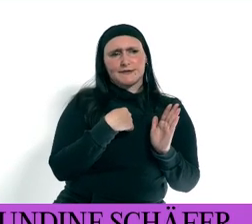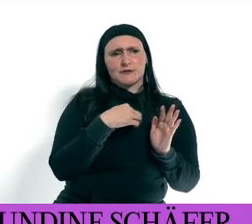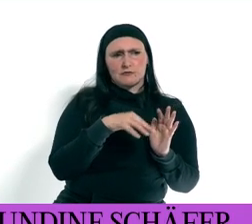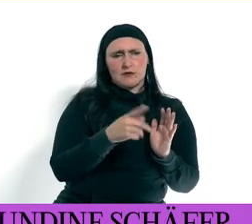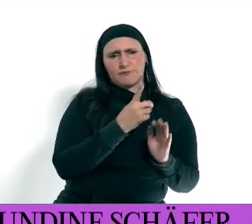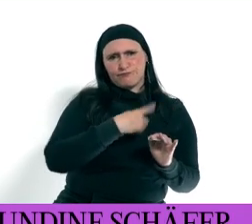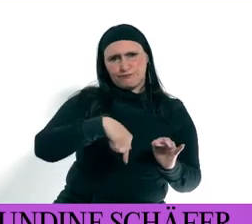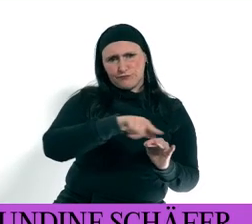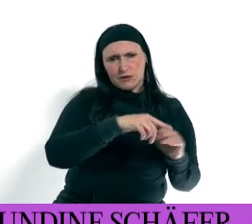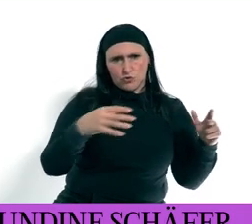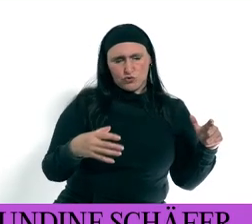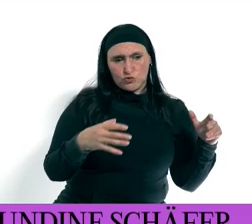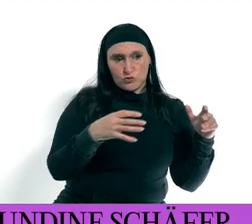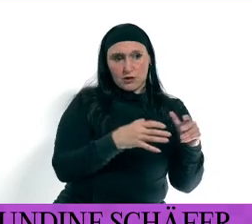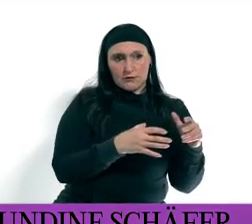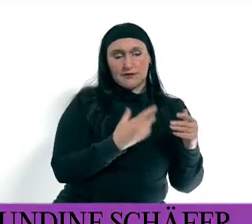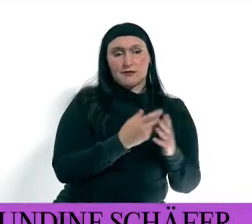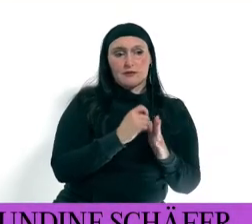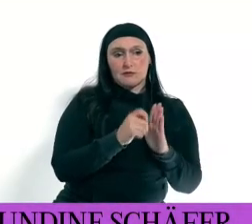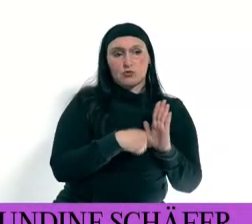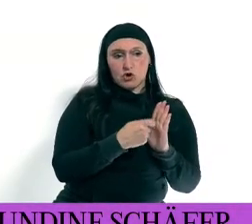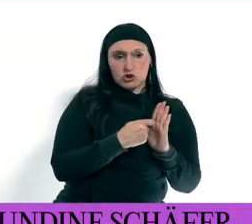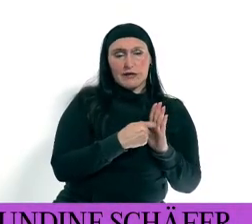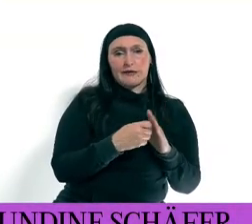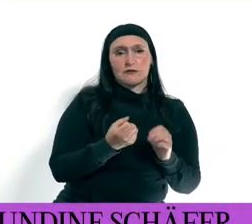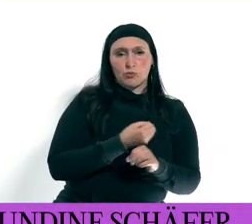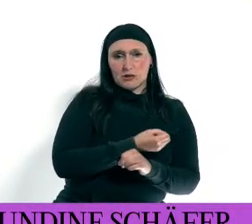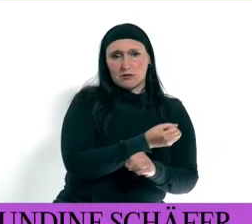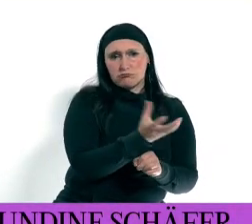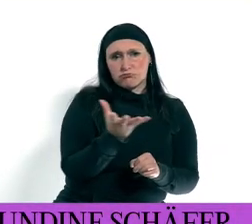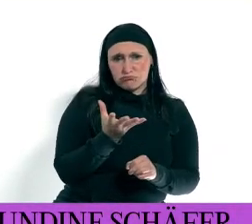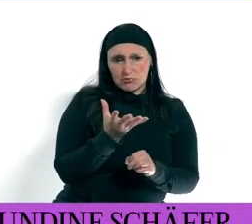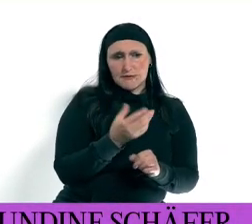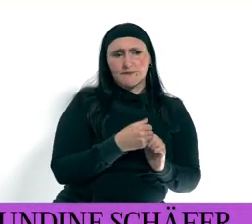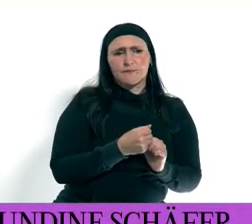we ja, Alessio, das ist richtig. Into, mediums or